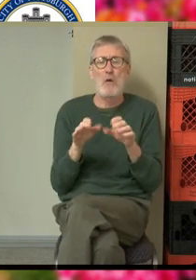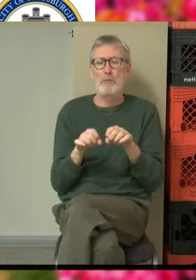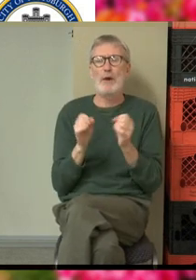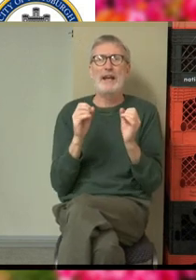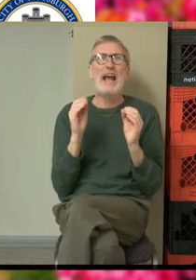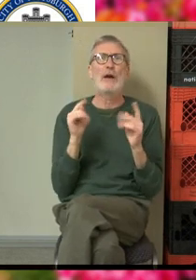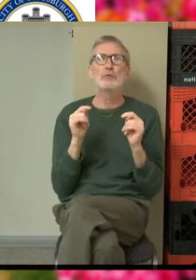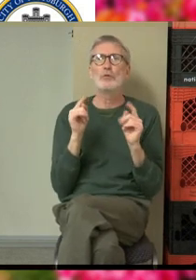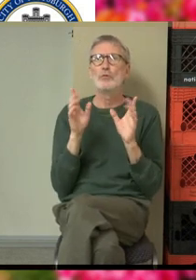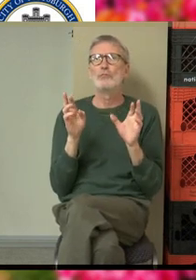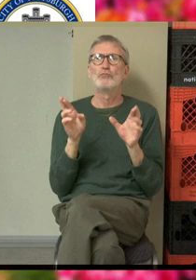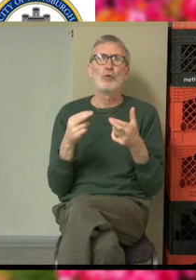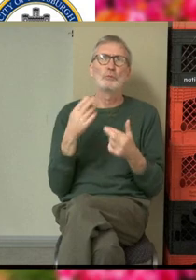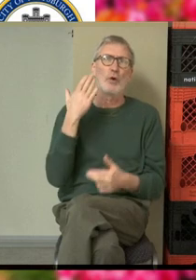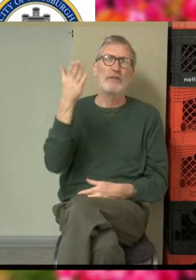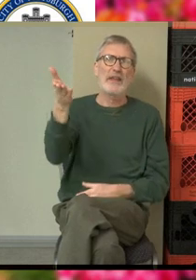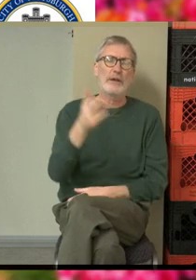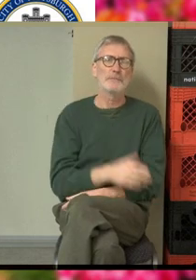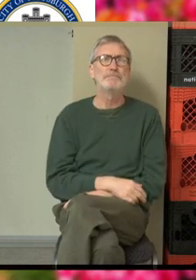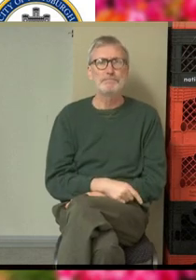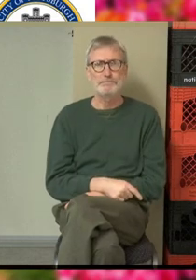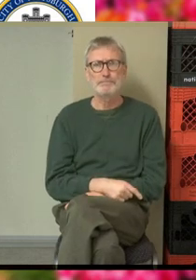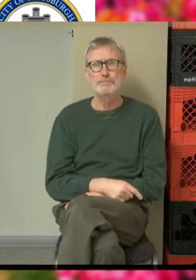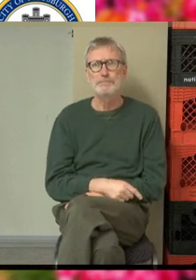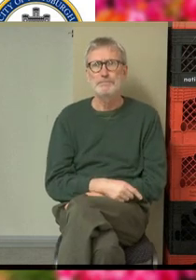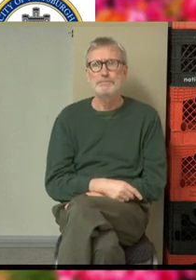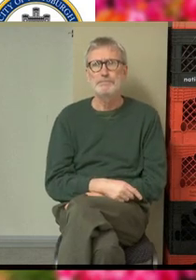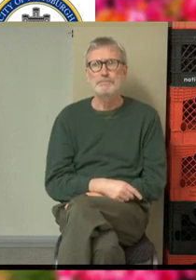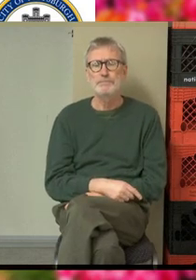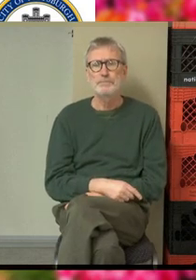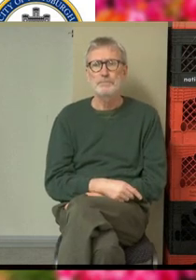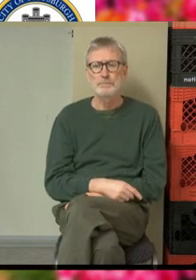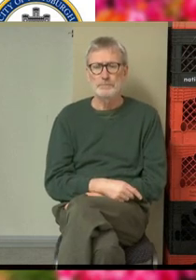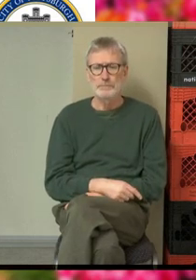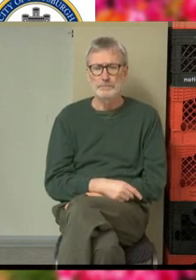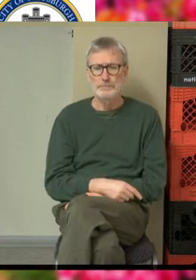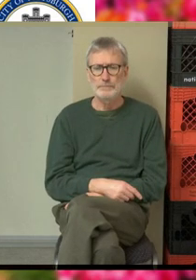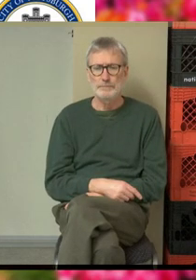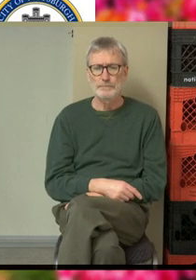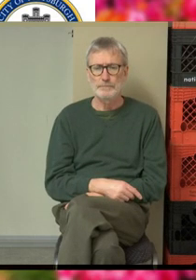your feedback online via the Engage PGH platform.